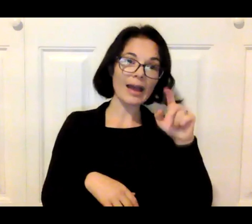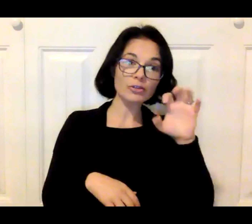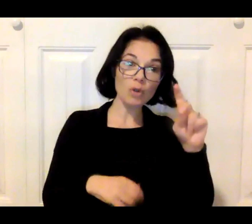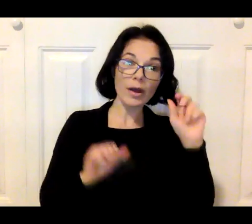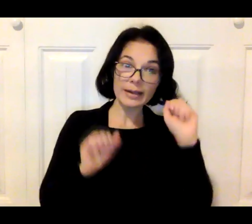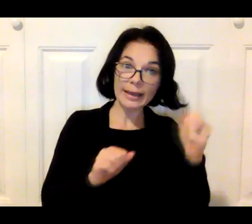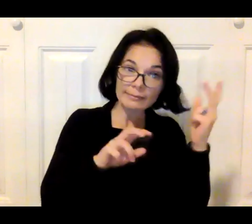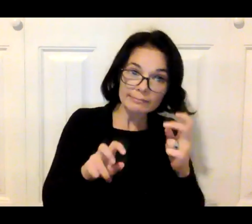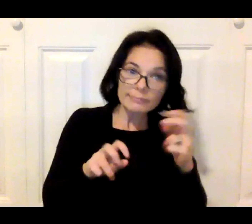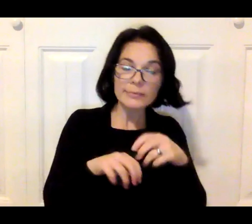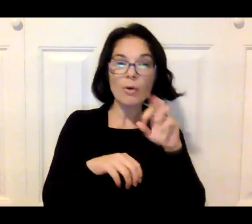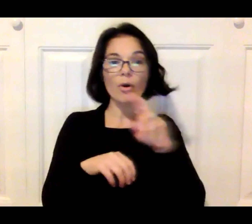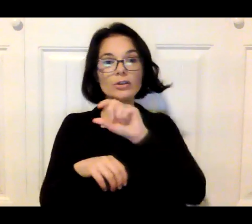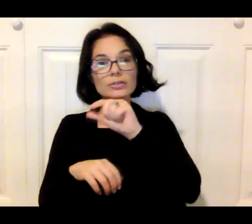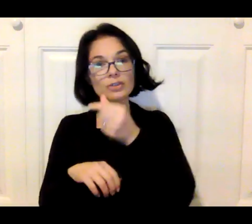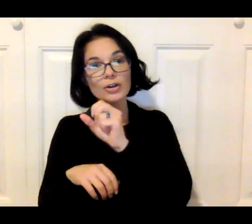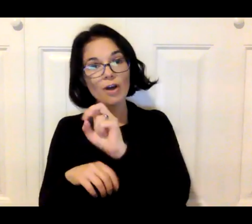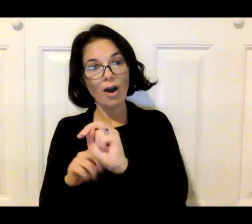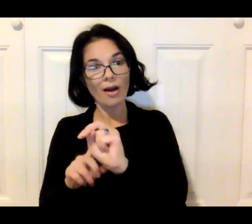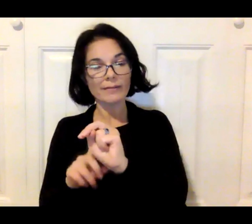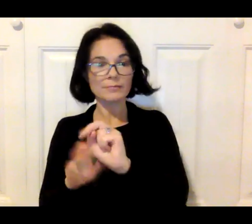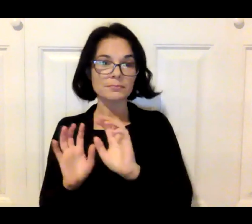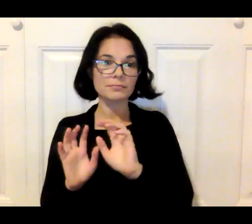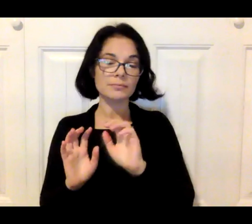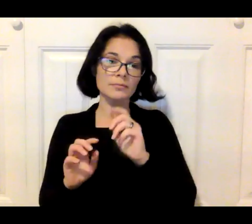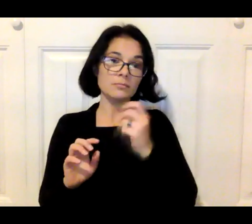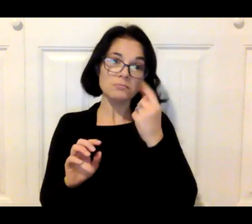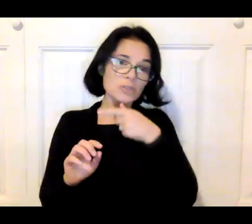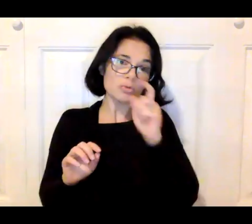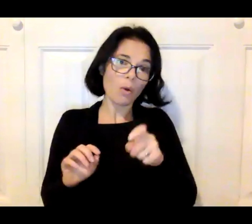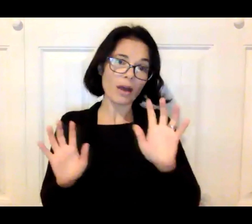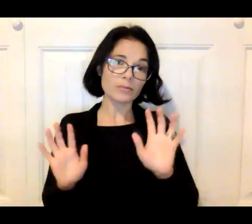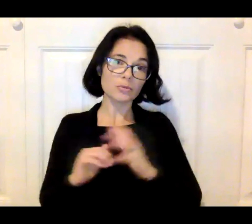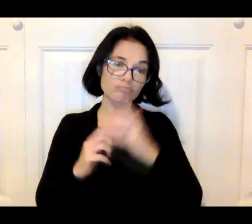And Tracy or anyone, if you wanted to add on to that.